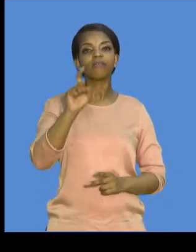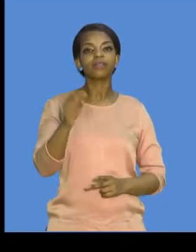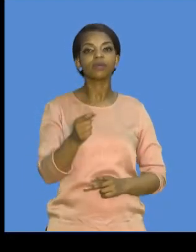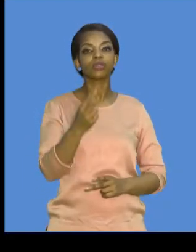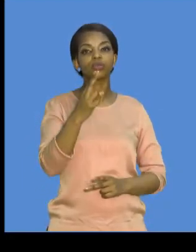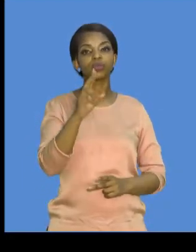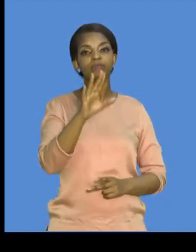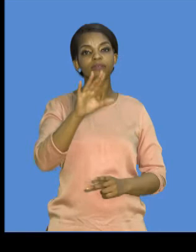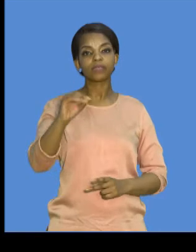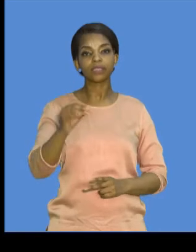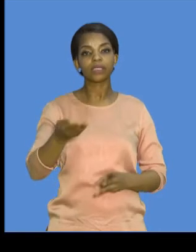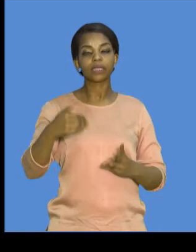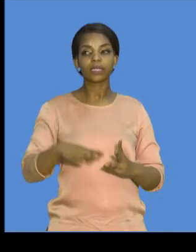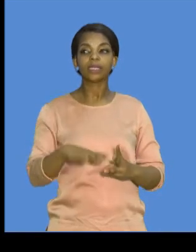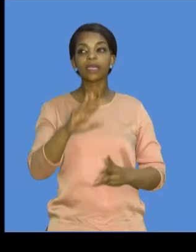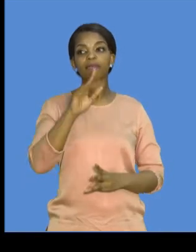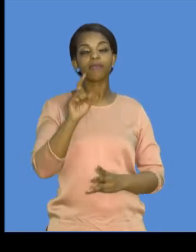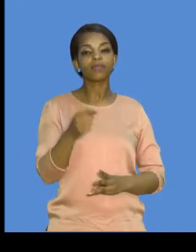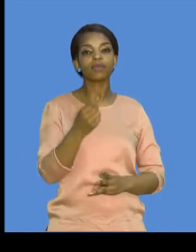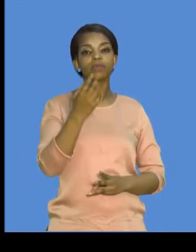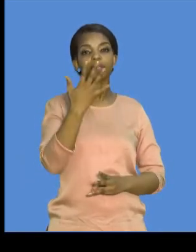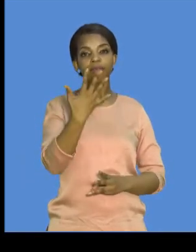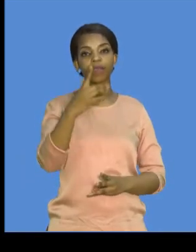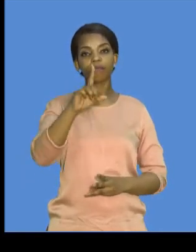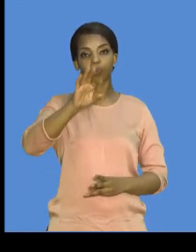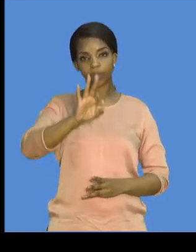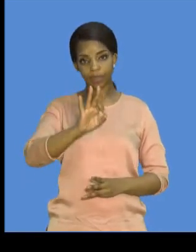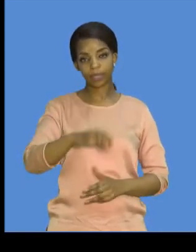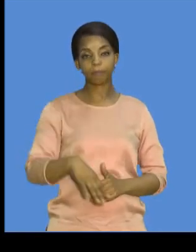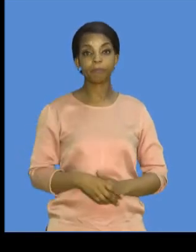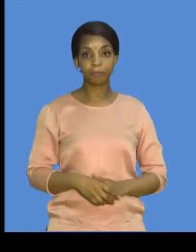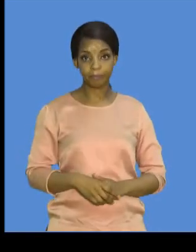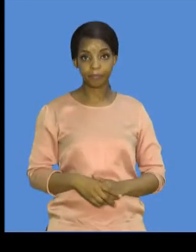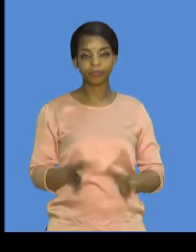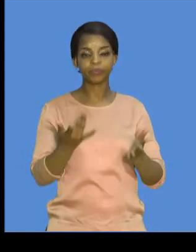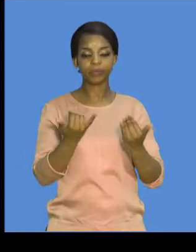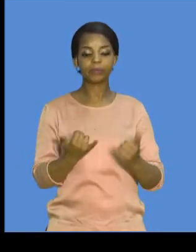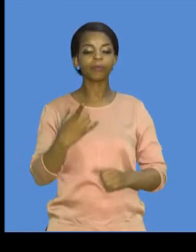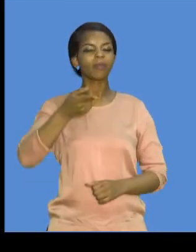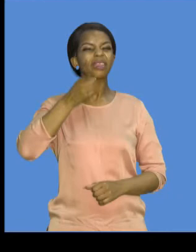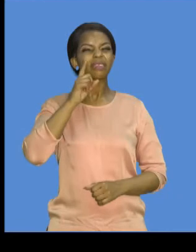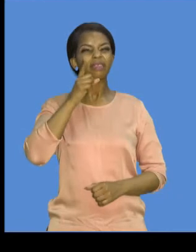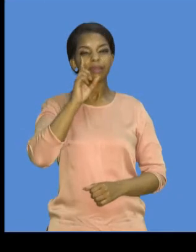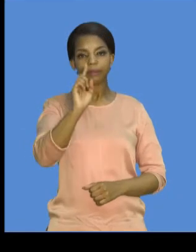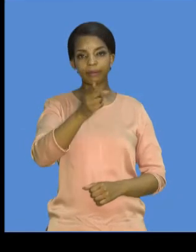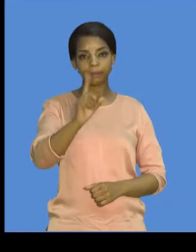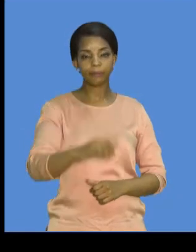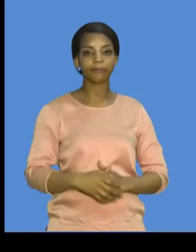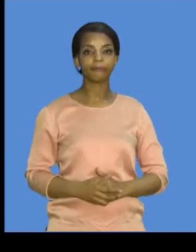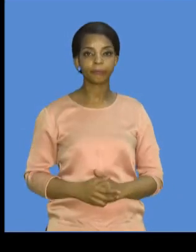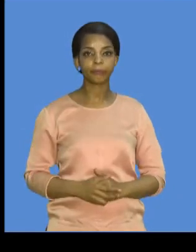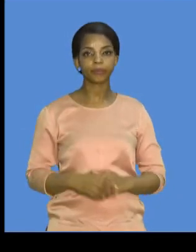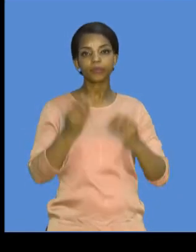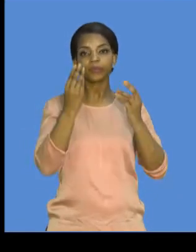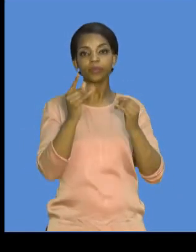5,530, right? And then what you will then do is you will look at the common ratio as we normally